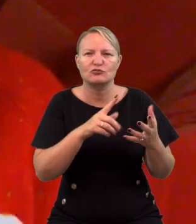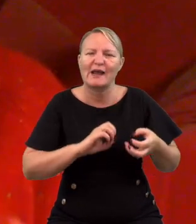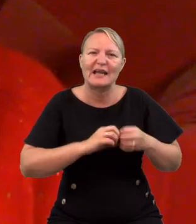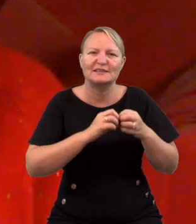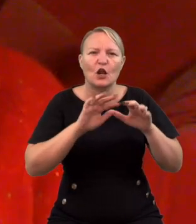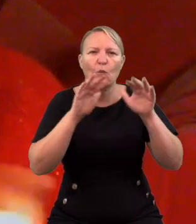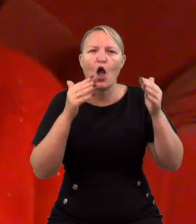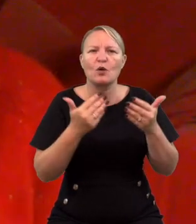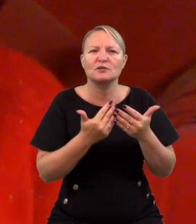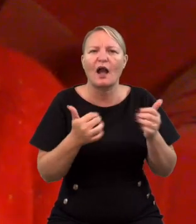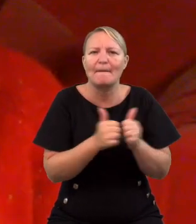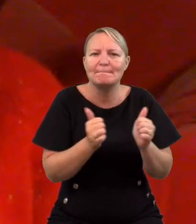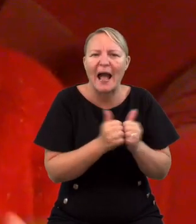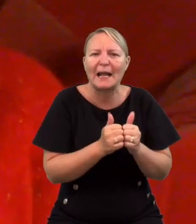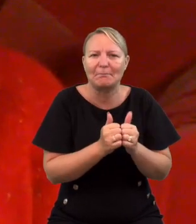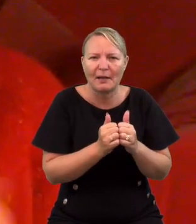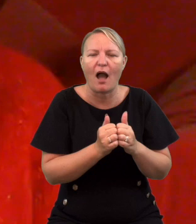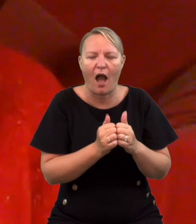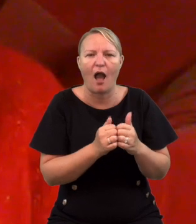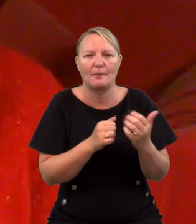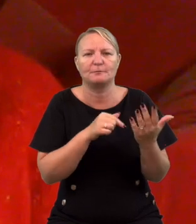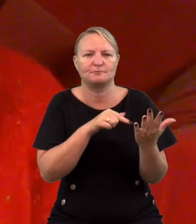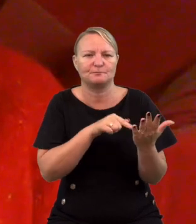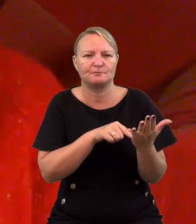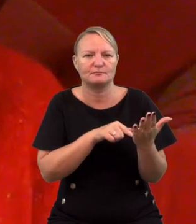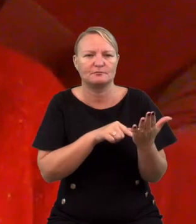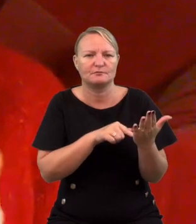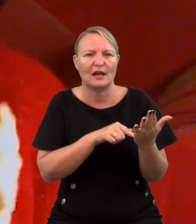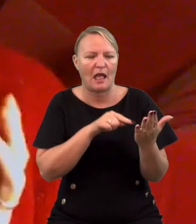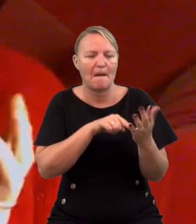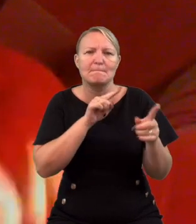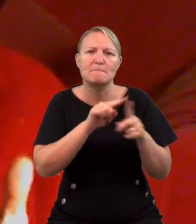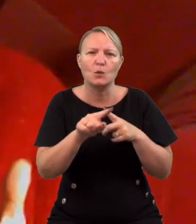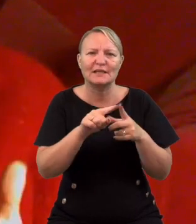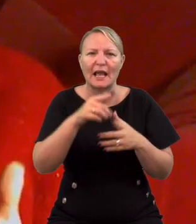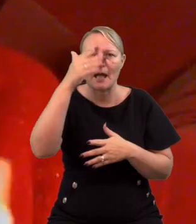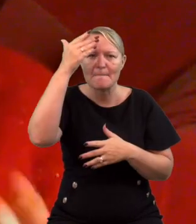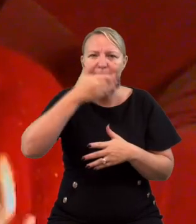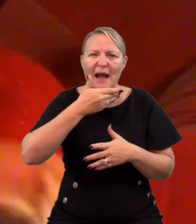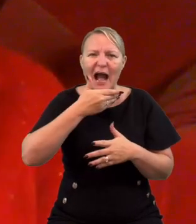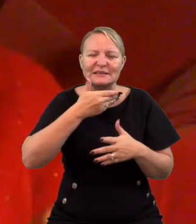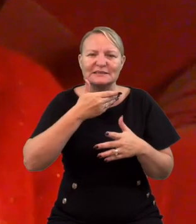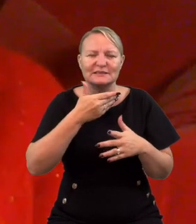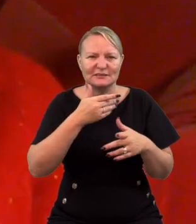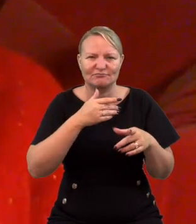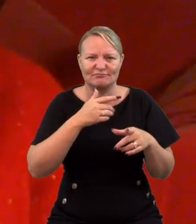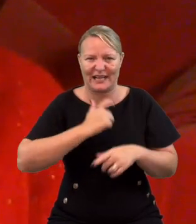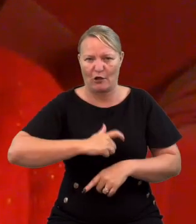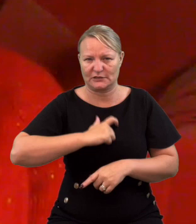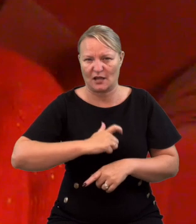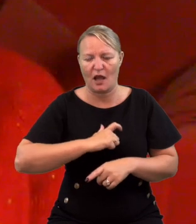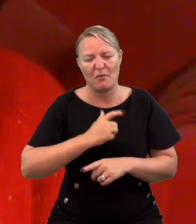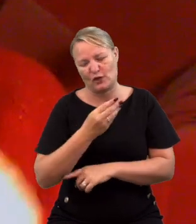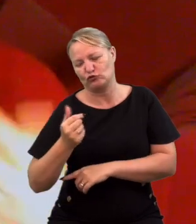world of paper, which is the world of Jimmy's book. They're mostly masked characters, although there are a couple of puppets in